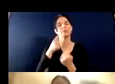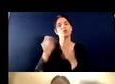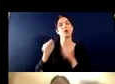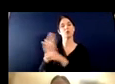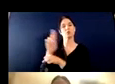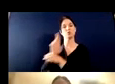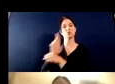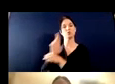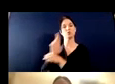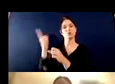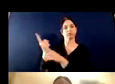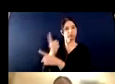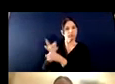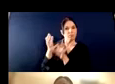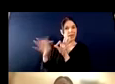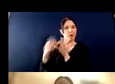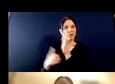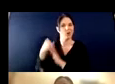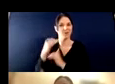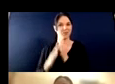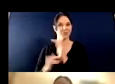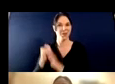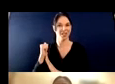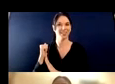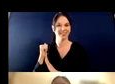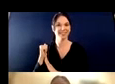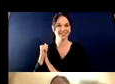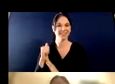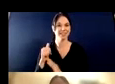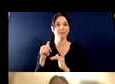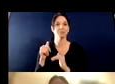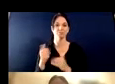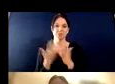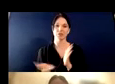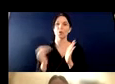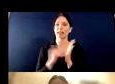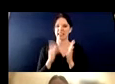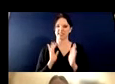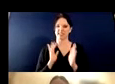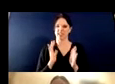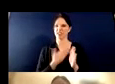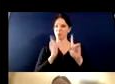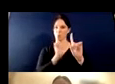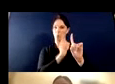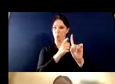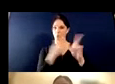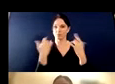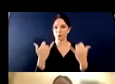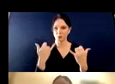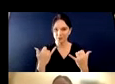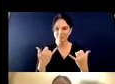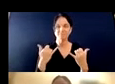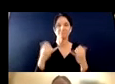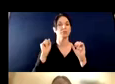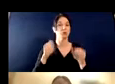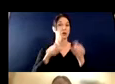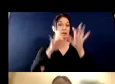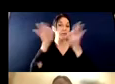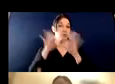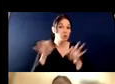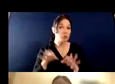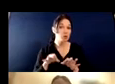for our webinar: for you to be able to read and understand the audiogram, describe three different types